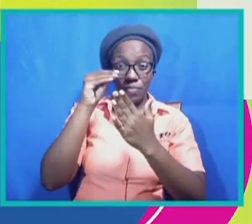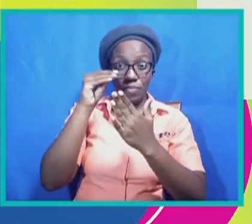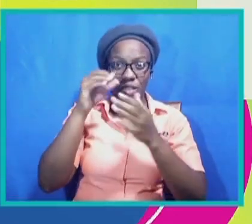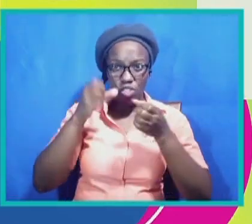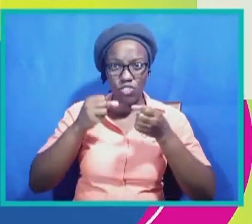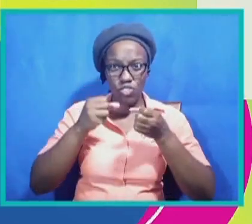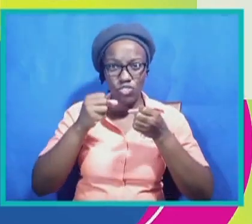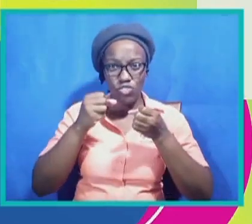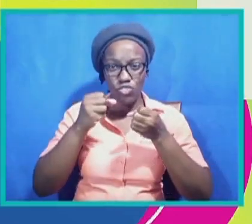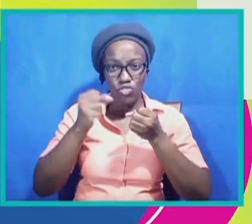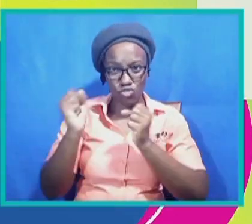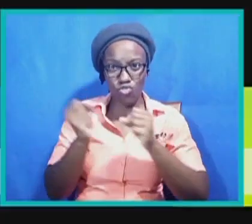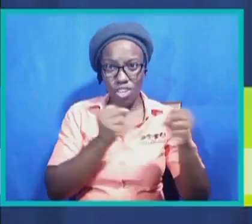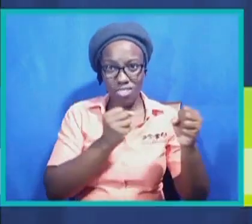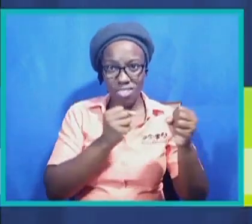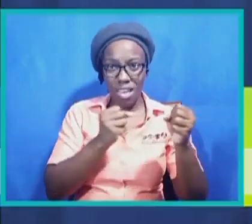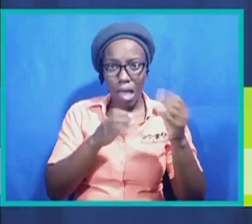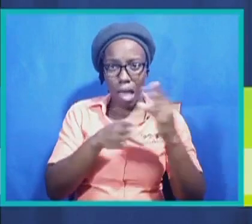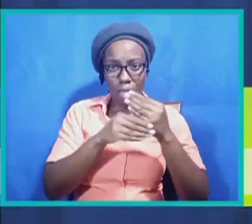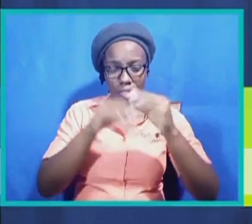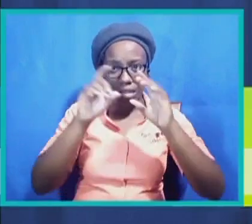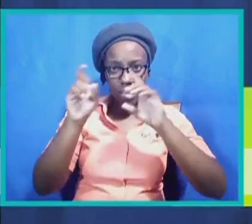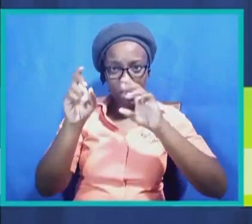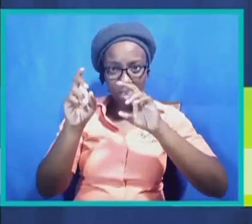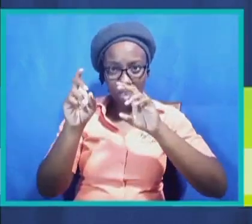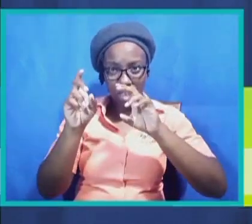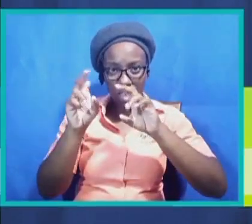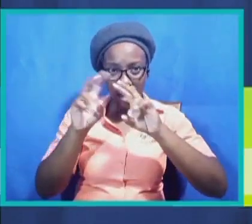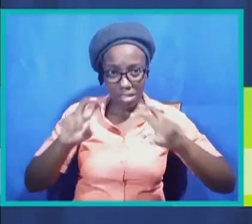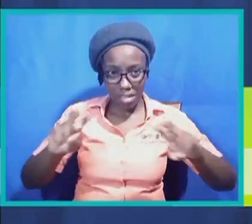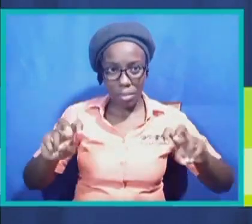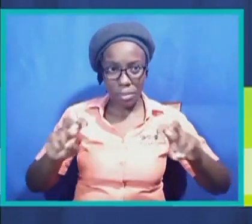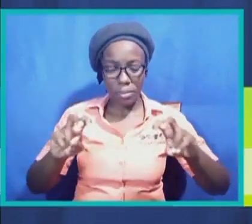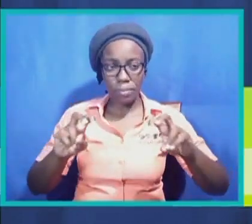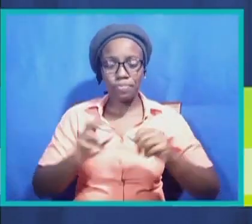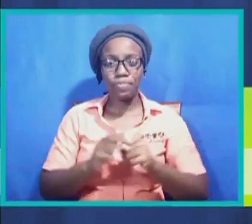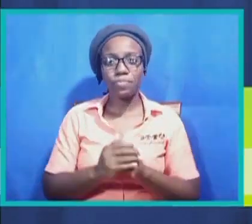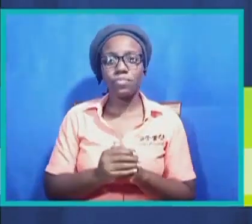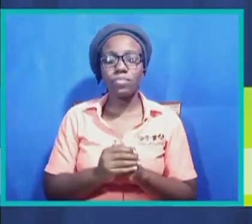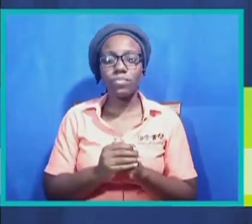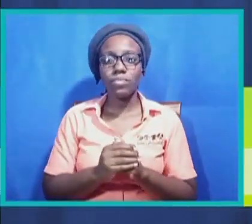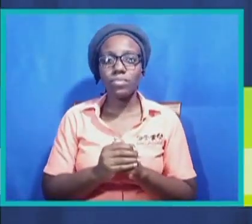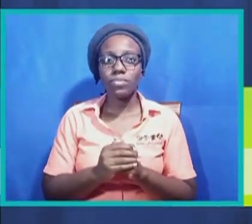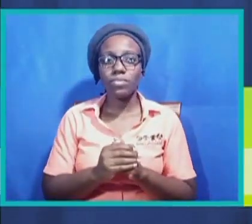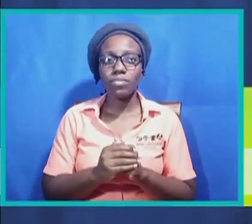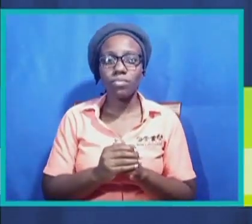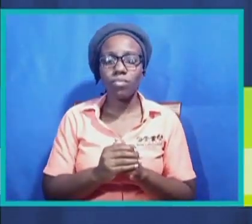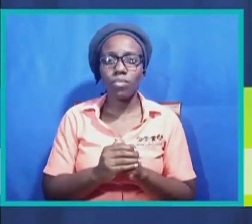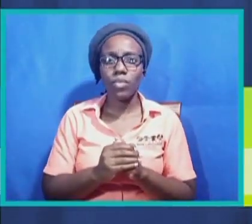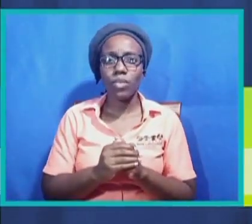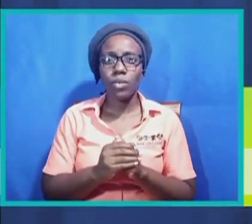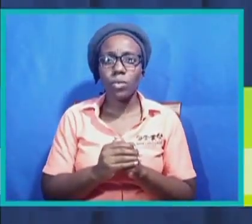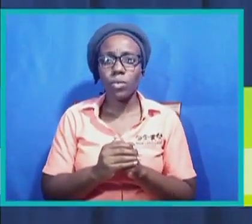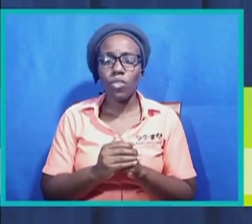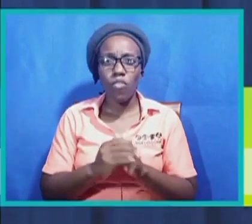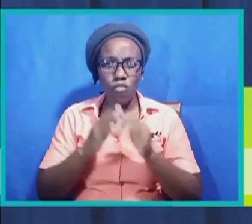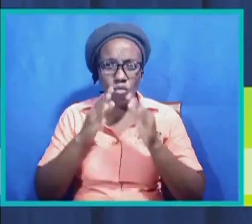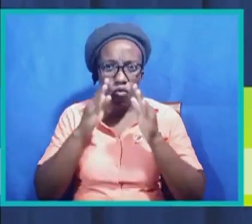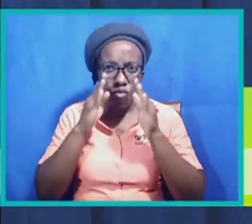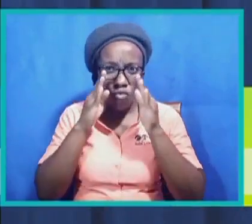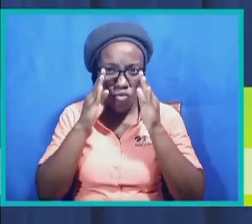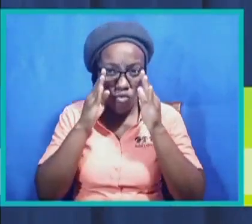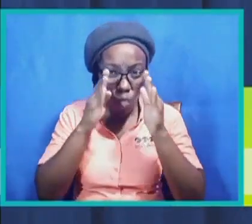assessment, so that the overemphasis on one dimension would create, I guess,